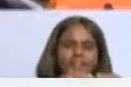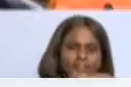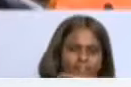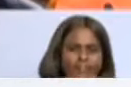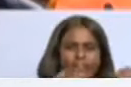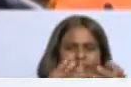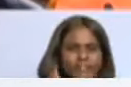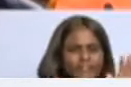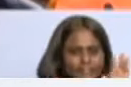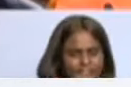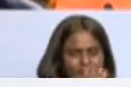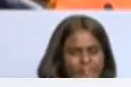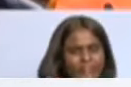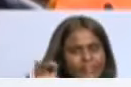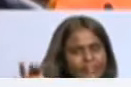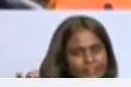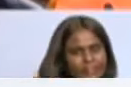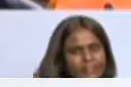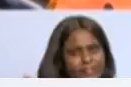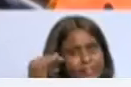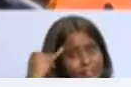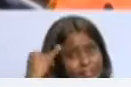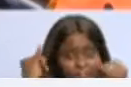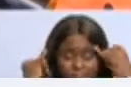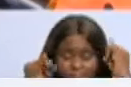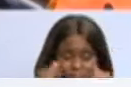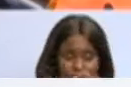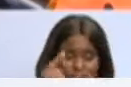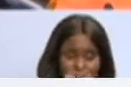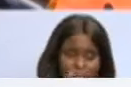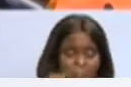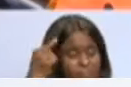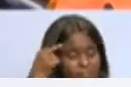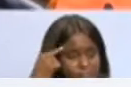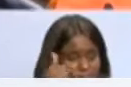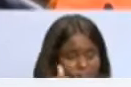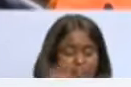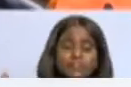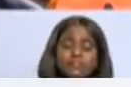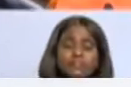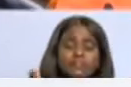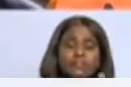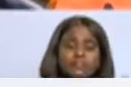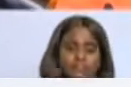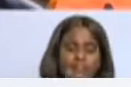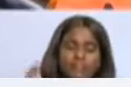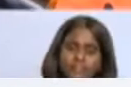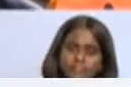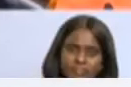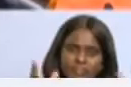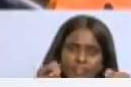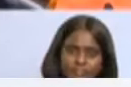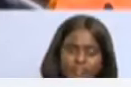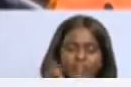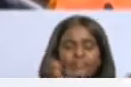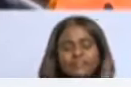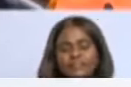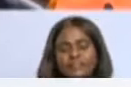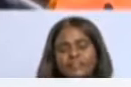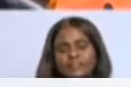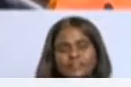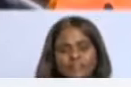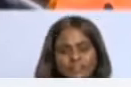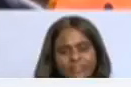private sector initiatives which this government is encouraging and encouraging seriously.